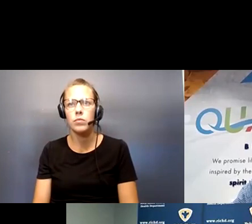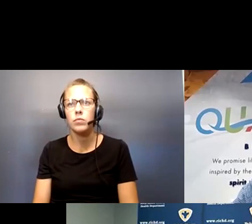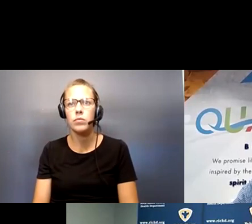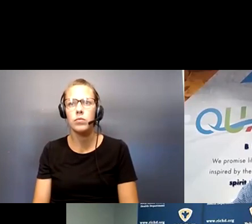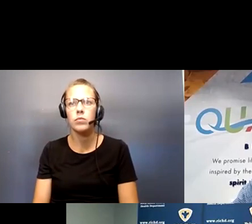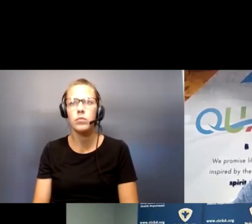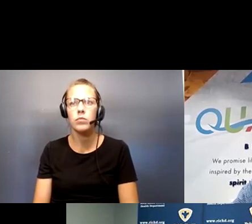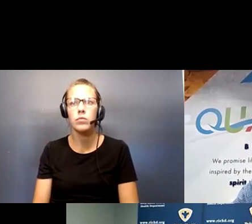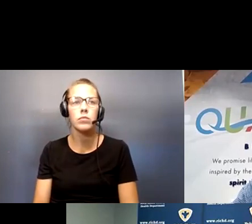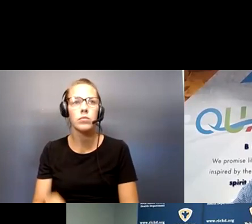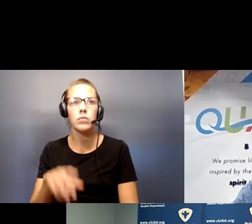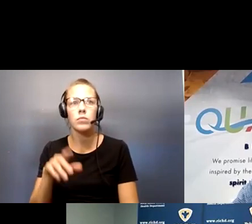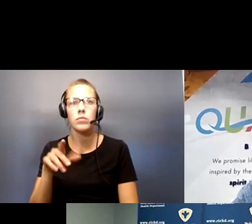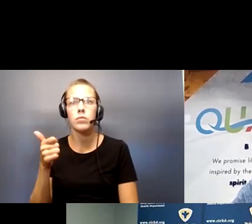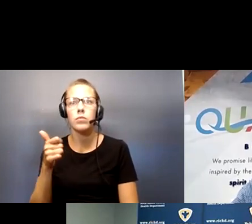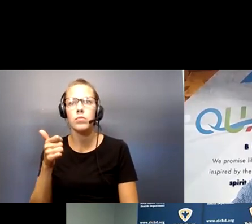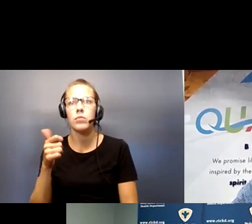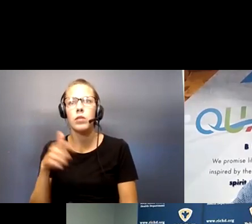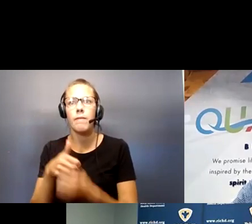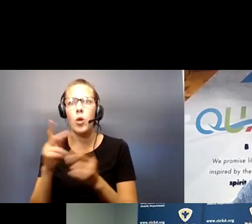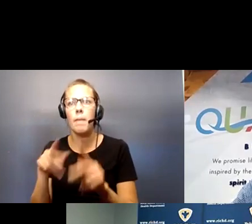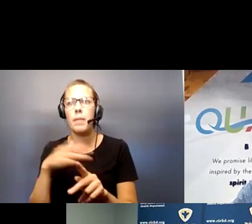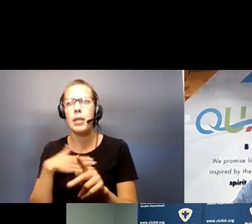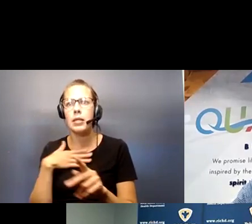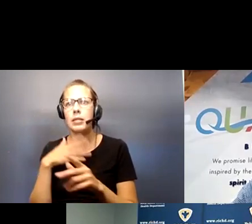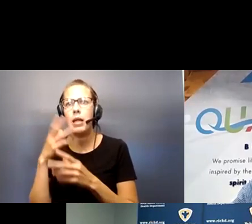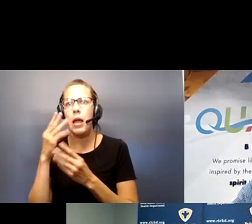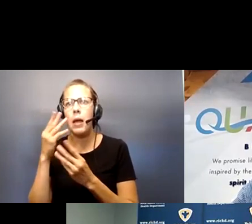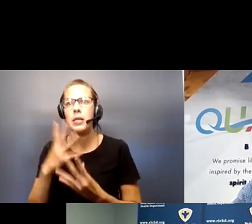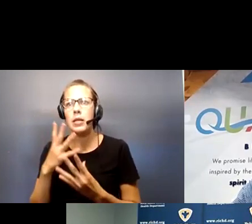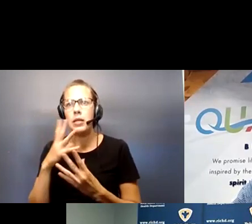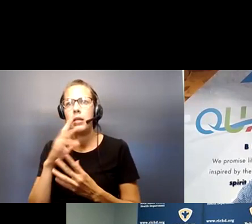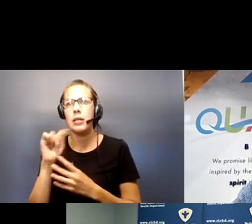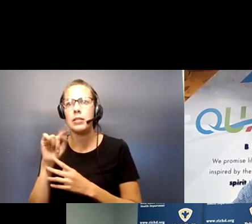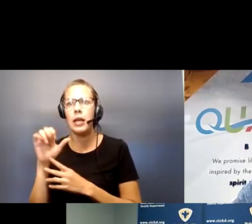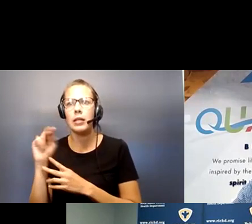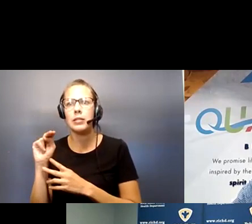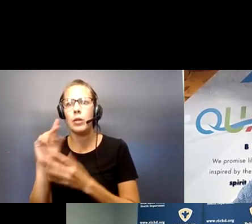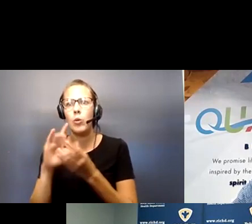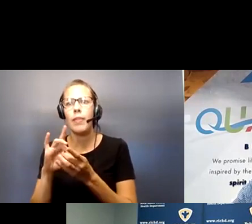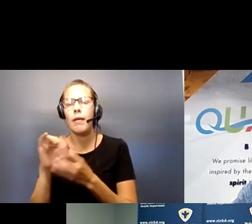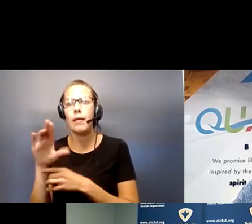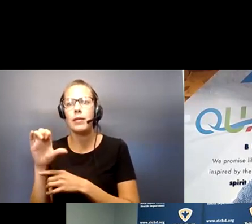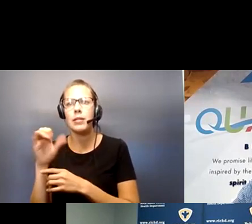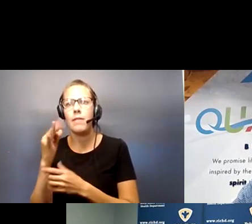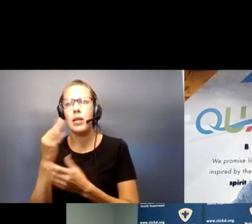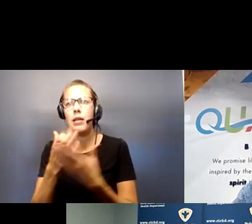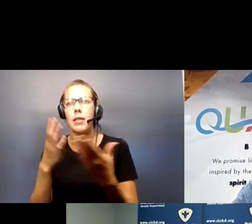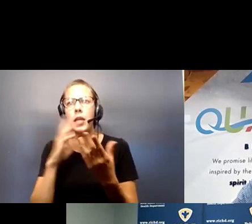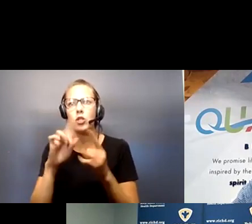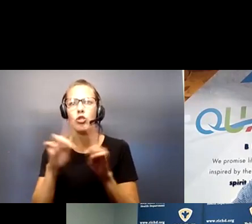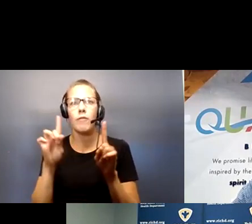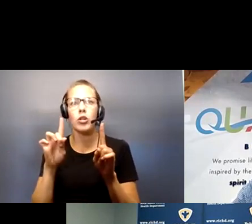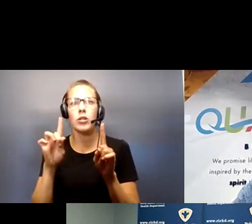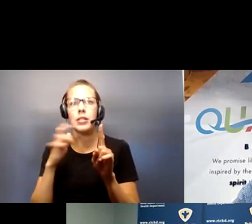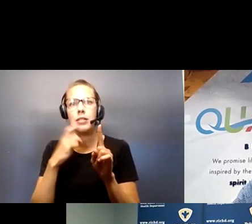Great. And then there's another follow-up. Would you please give us an update on the number of Tyson-related cases and deaths, if there's anything different? And I think it